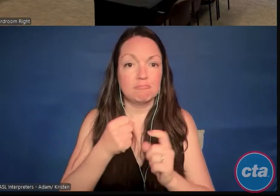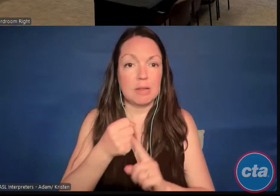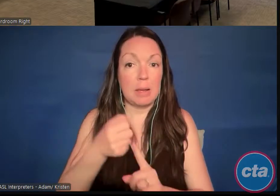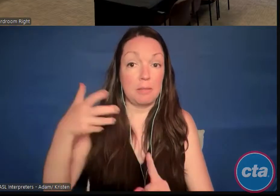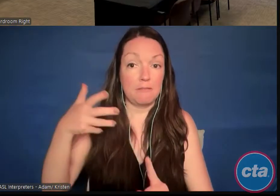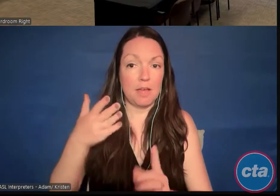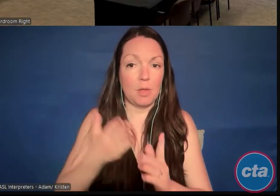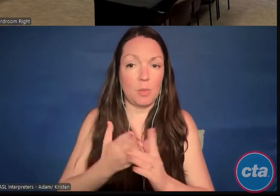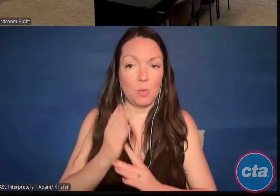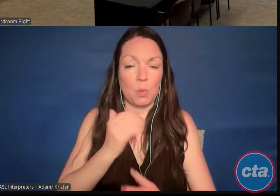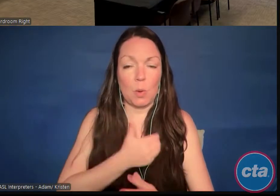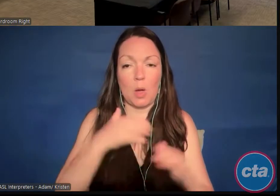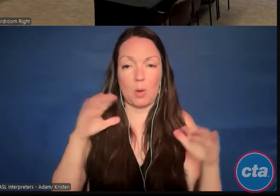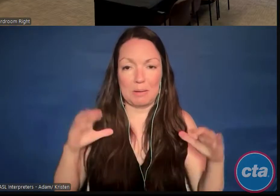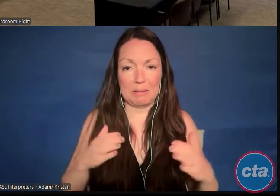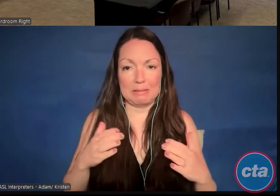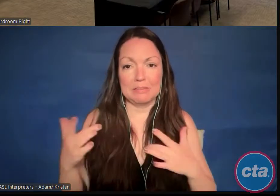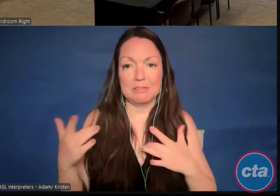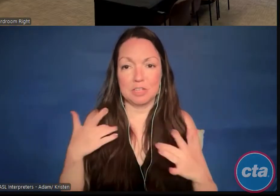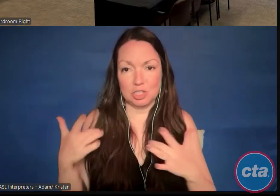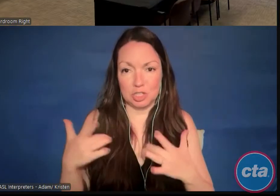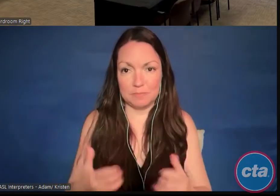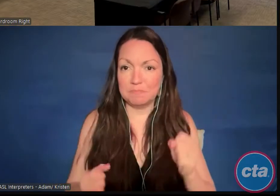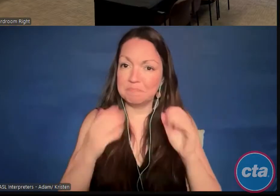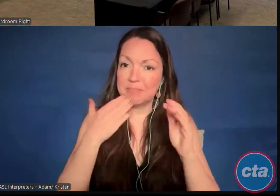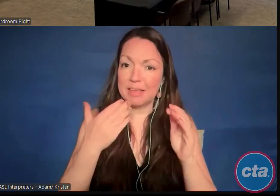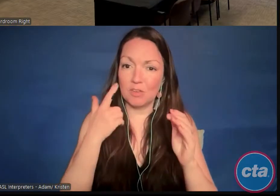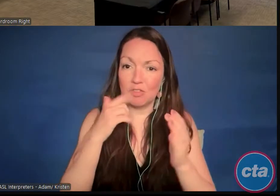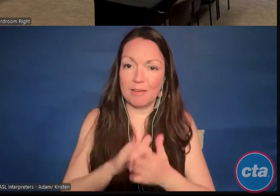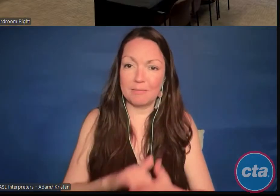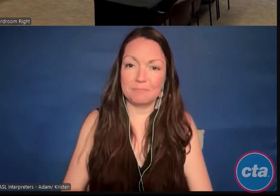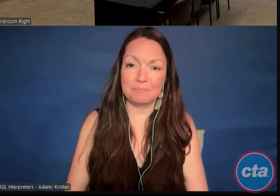our collective concerns. Thank you for that.